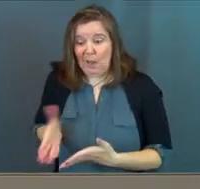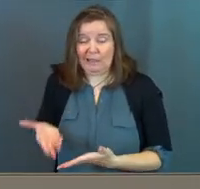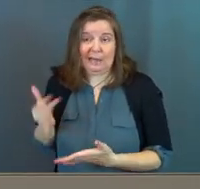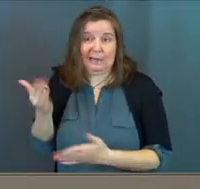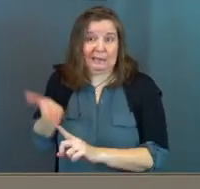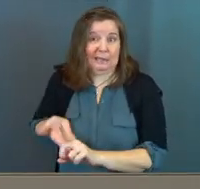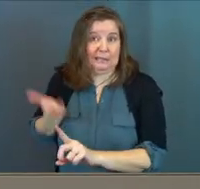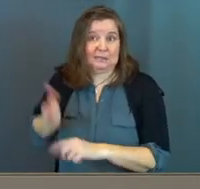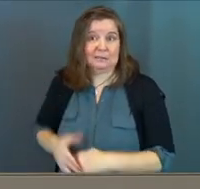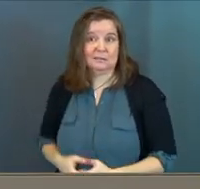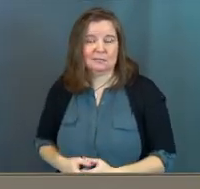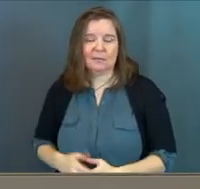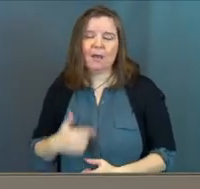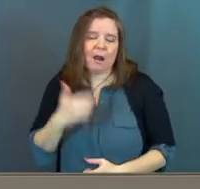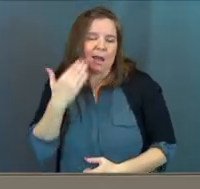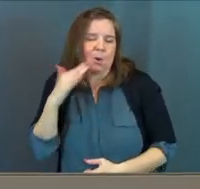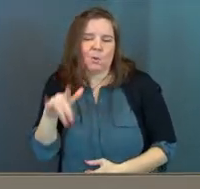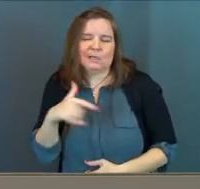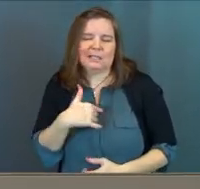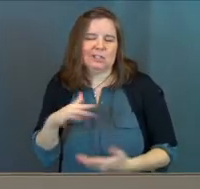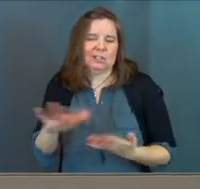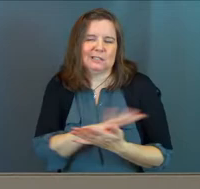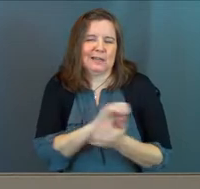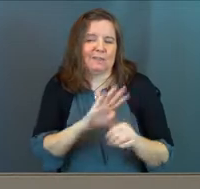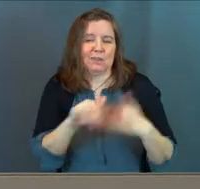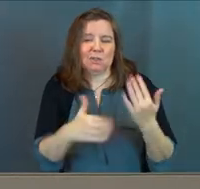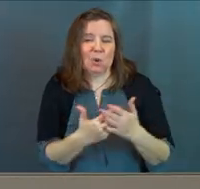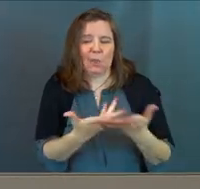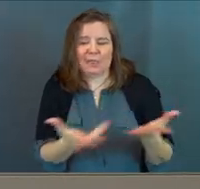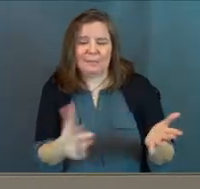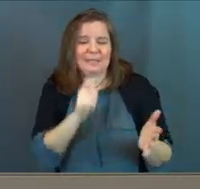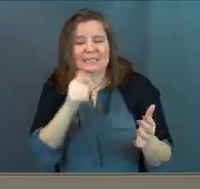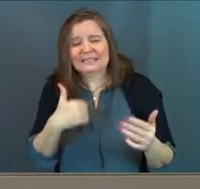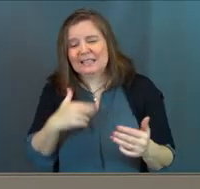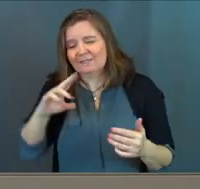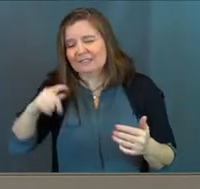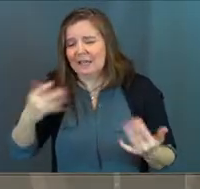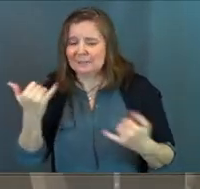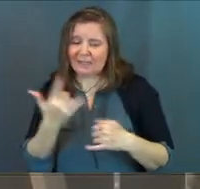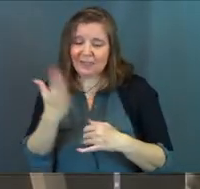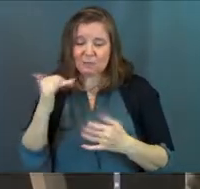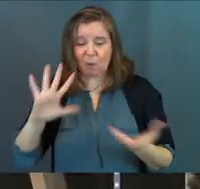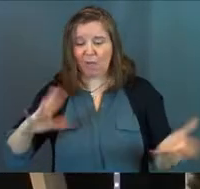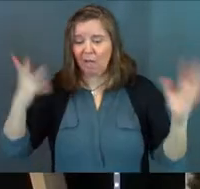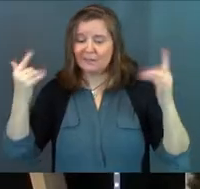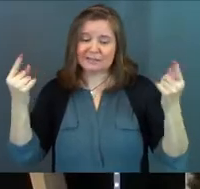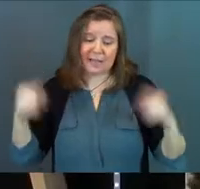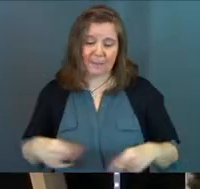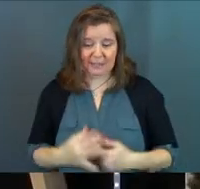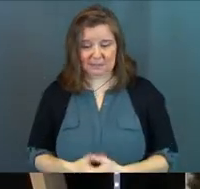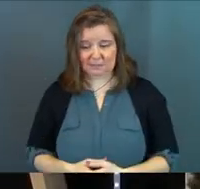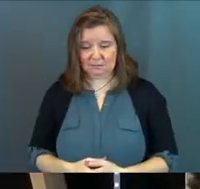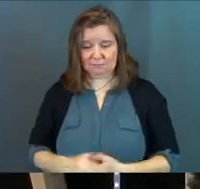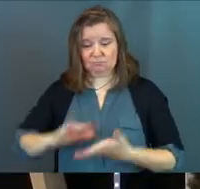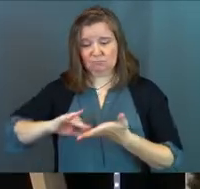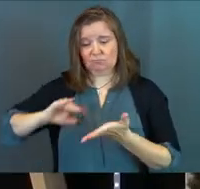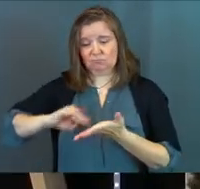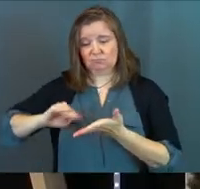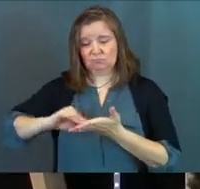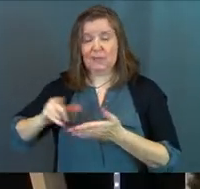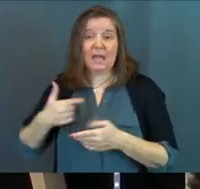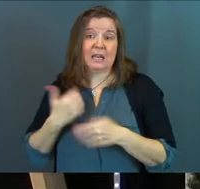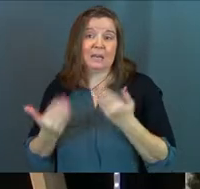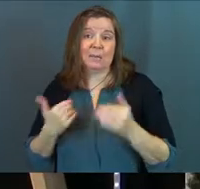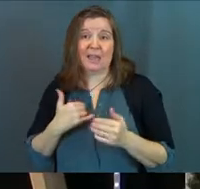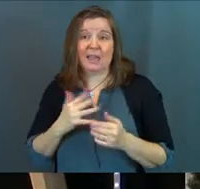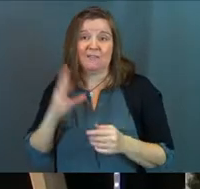he is. And I know he just devastated this whole scene, but he didn't have his nap today. That's why this happened. And